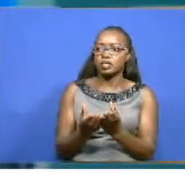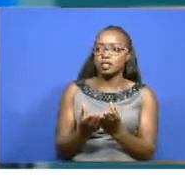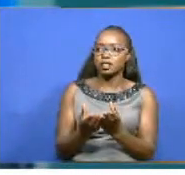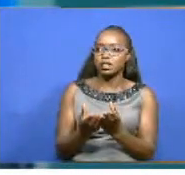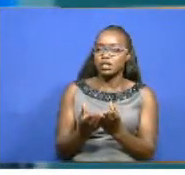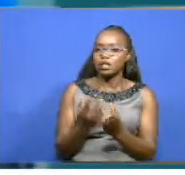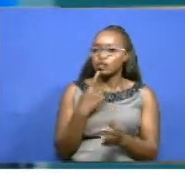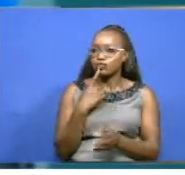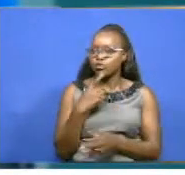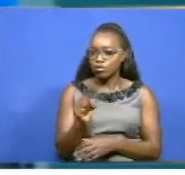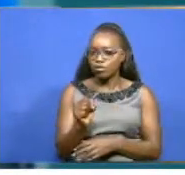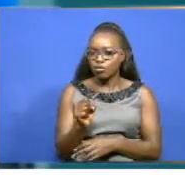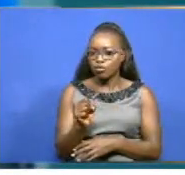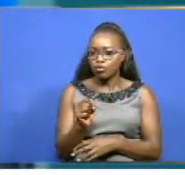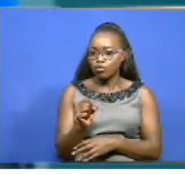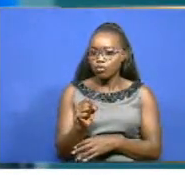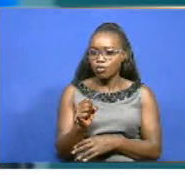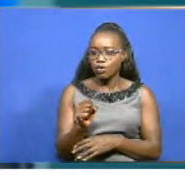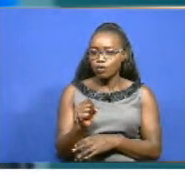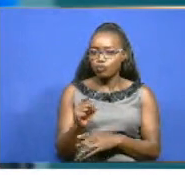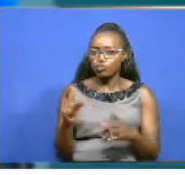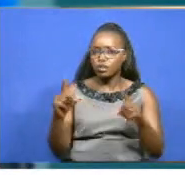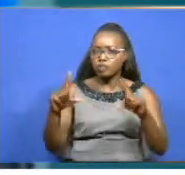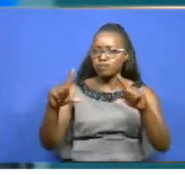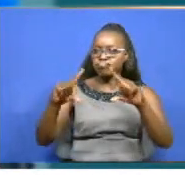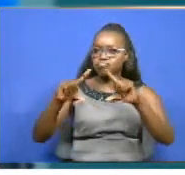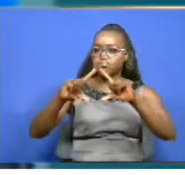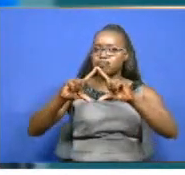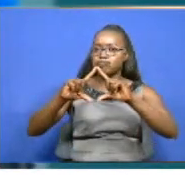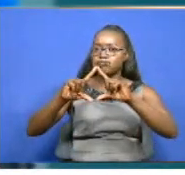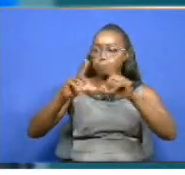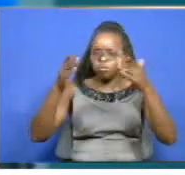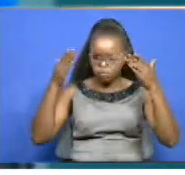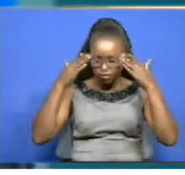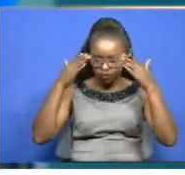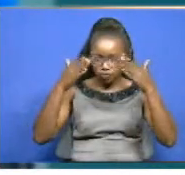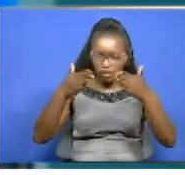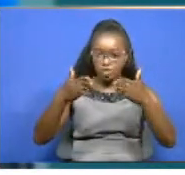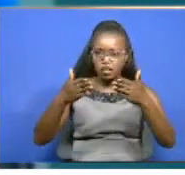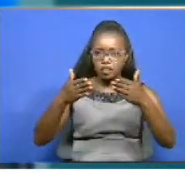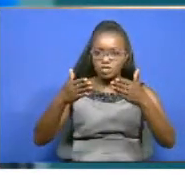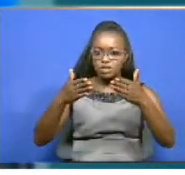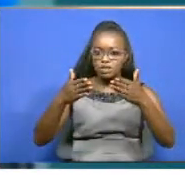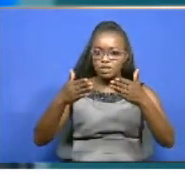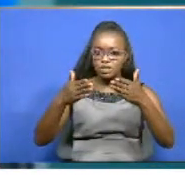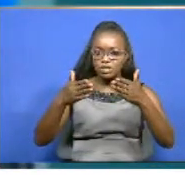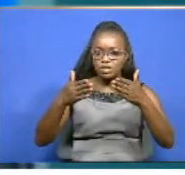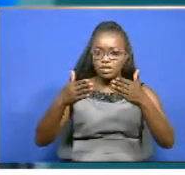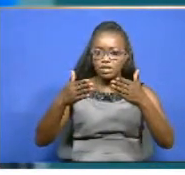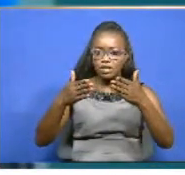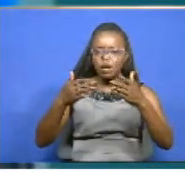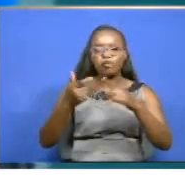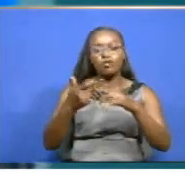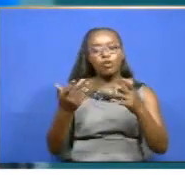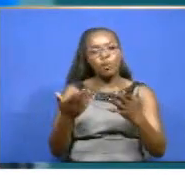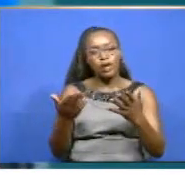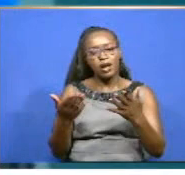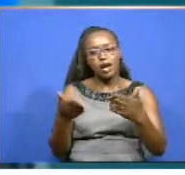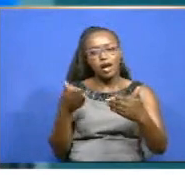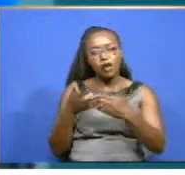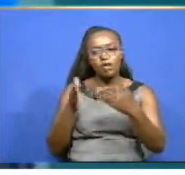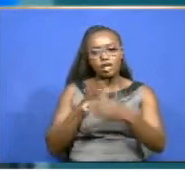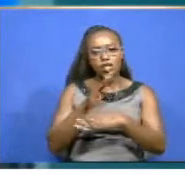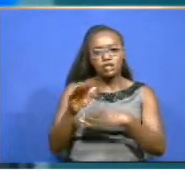this in a triangulated focus. So we need to look at the prism from all corner. Mm-hmm. And